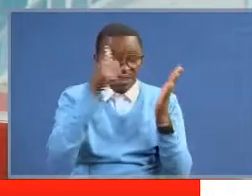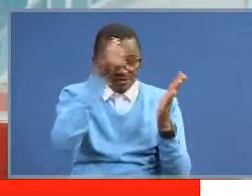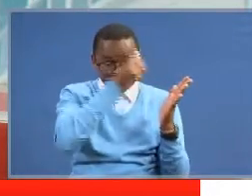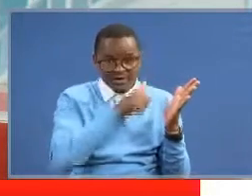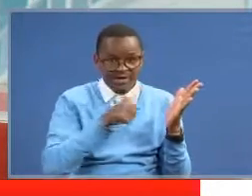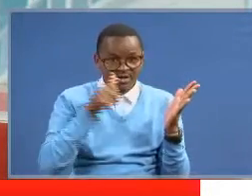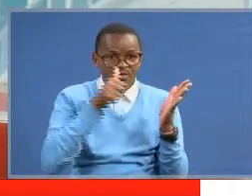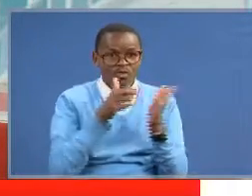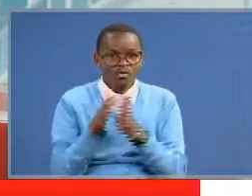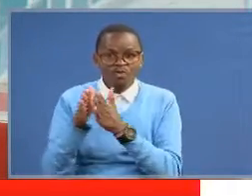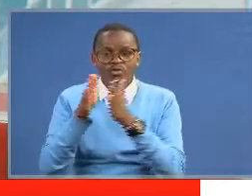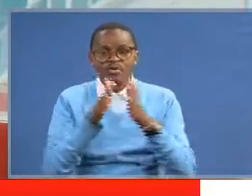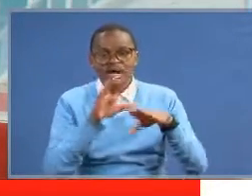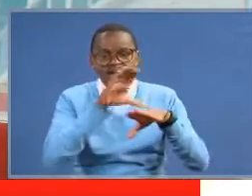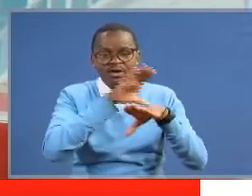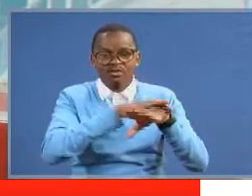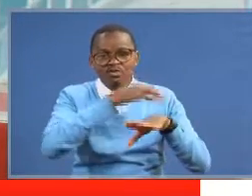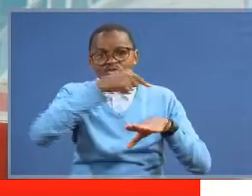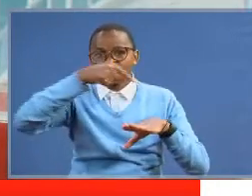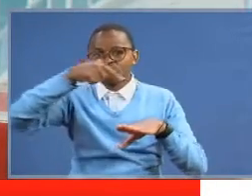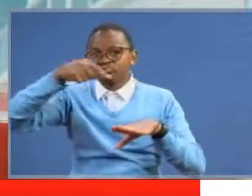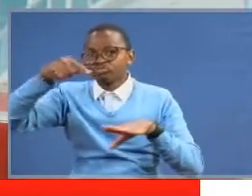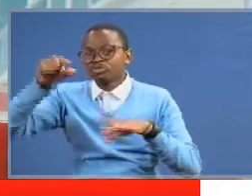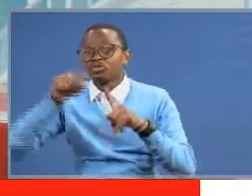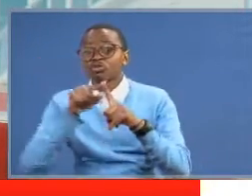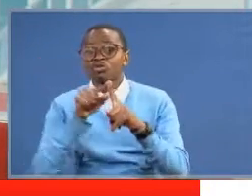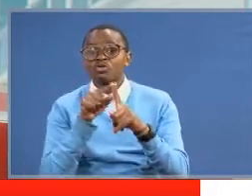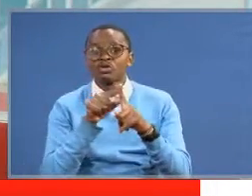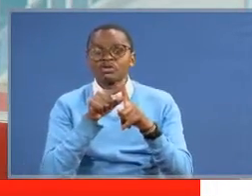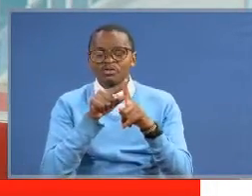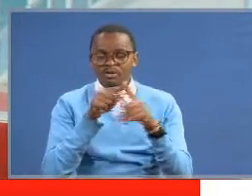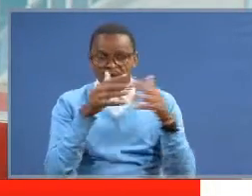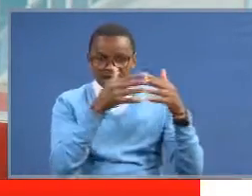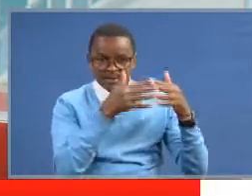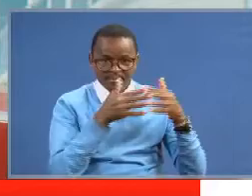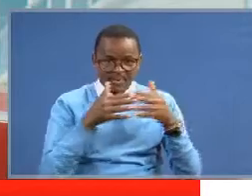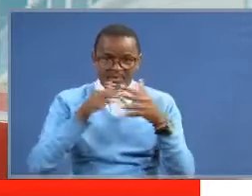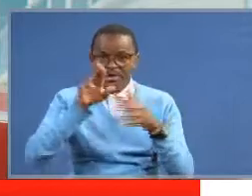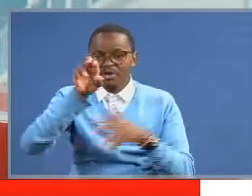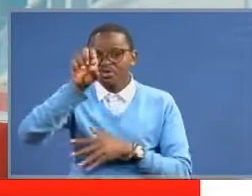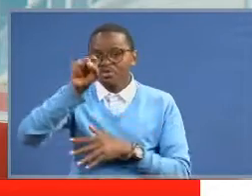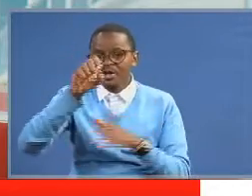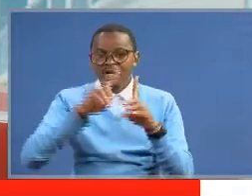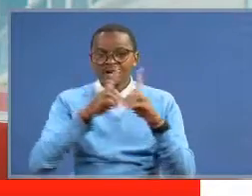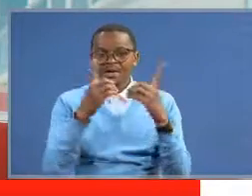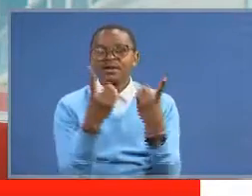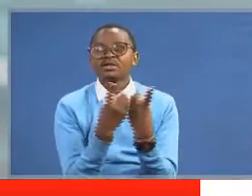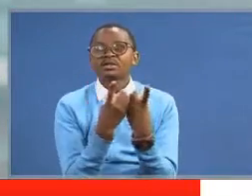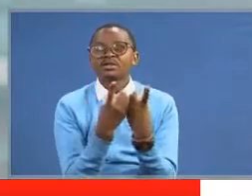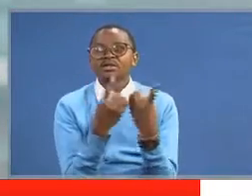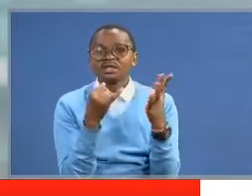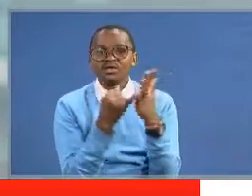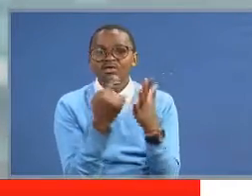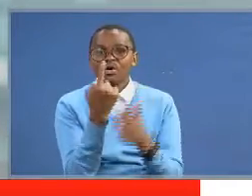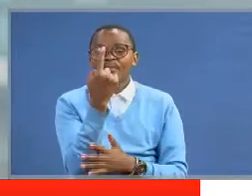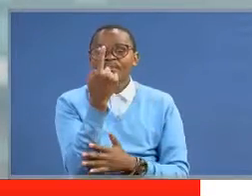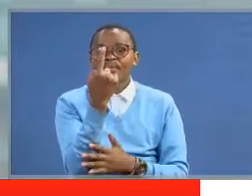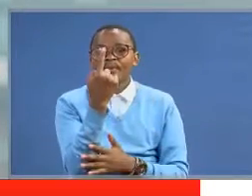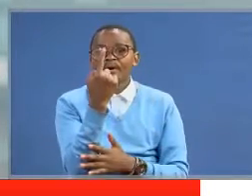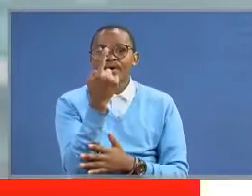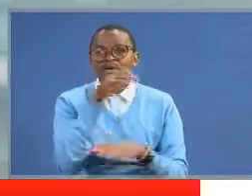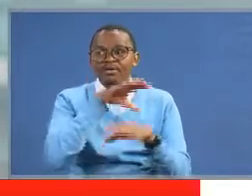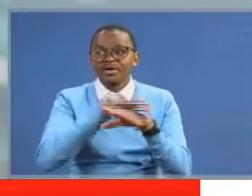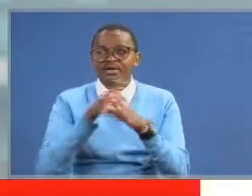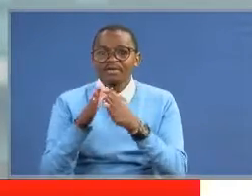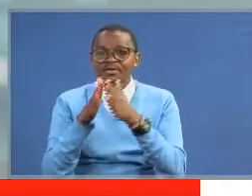the opportunity that I got to go to the US, it's by the Tech Women. It's a US Department of State. It's one of the... How did you get